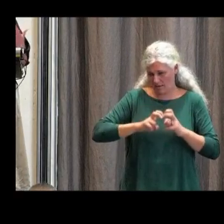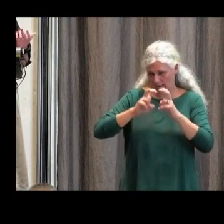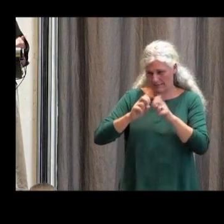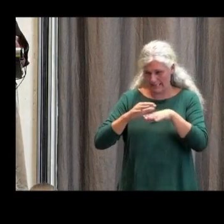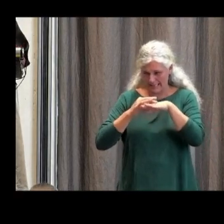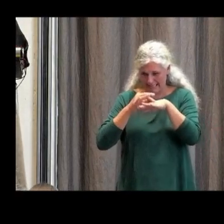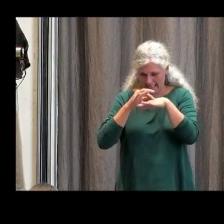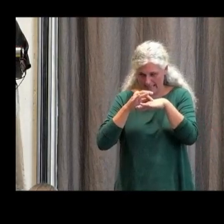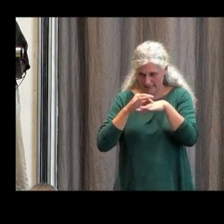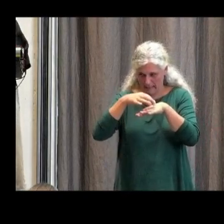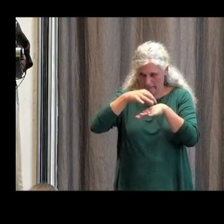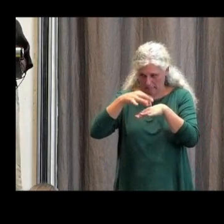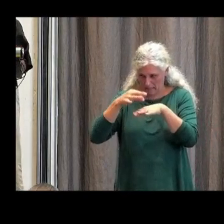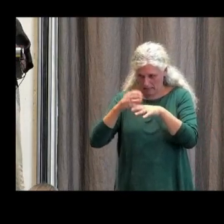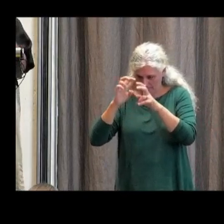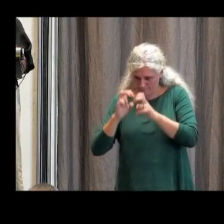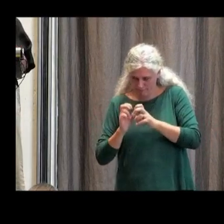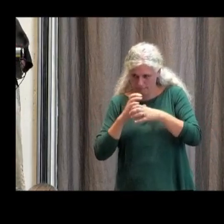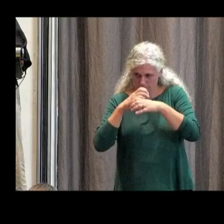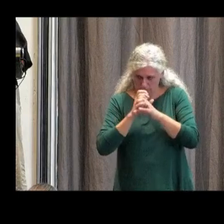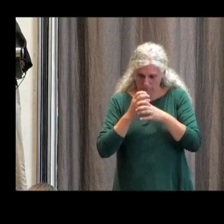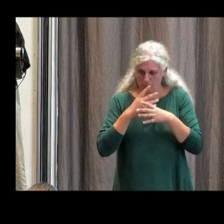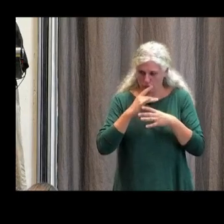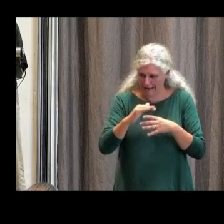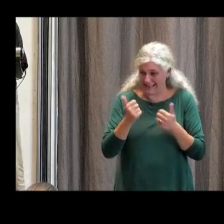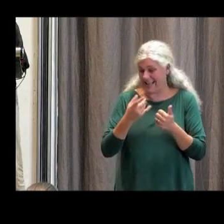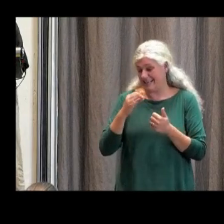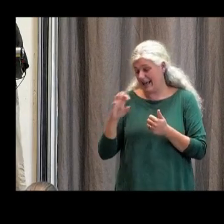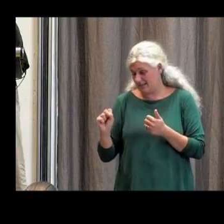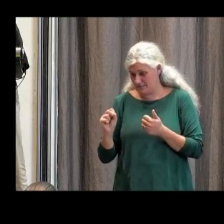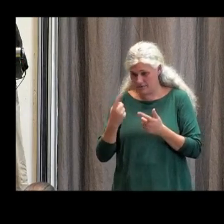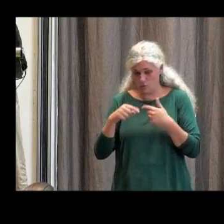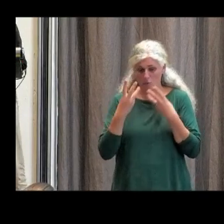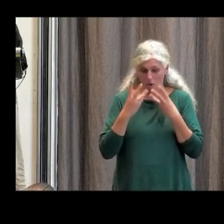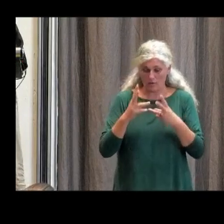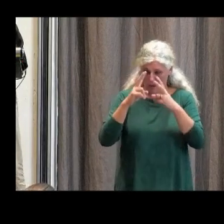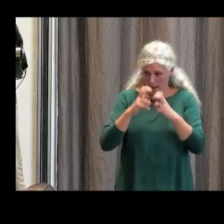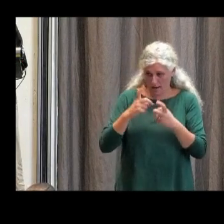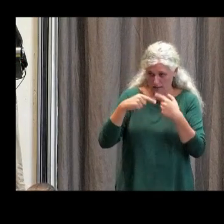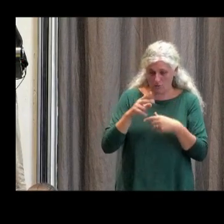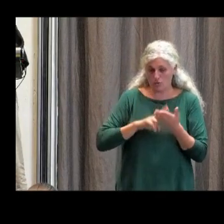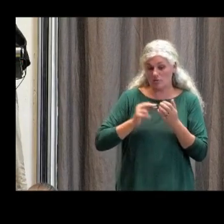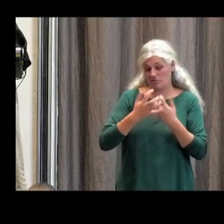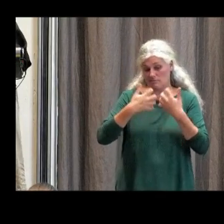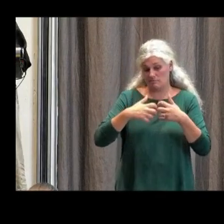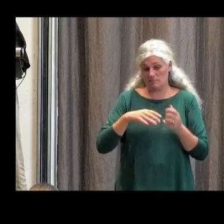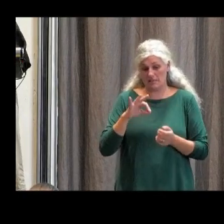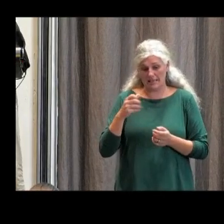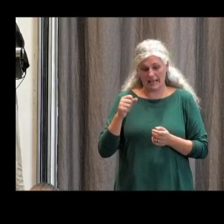skin samples that we collect, breath samples, or any gas sample that we want. We would use what we call